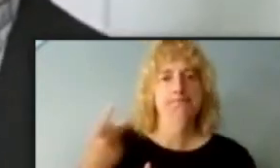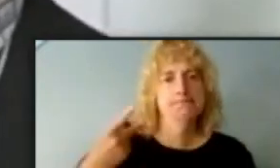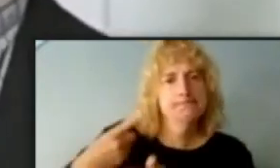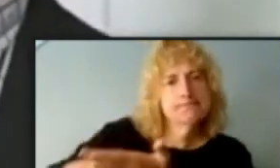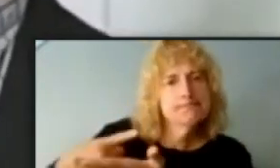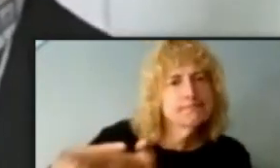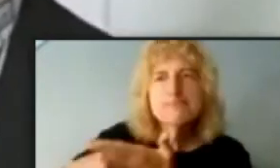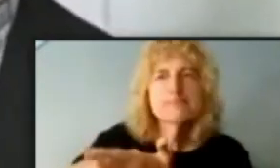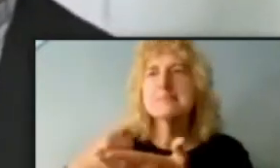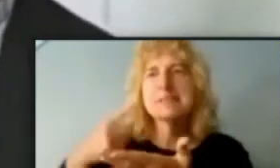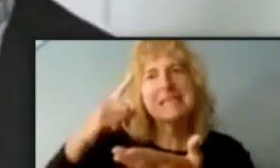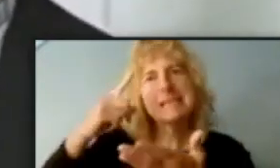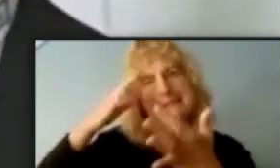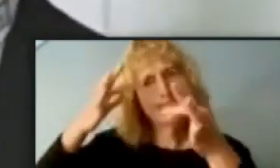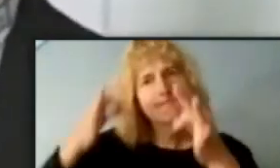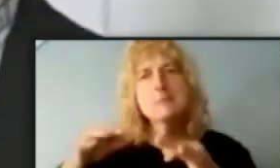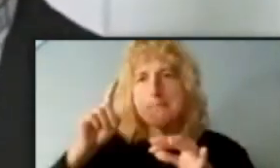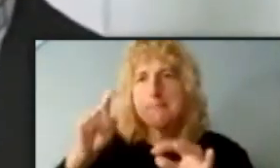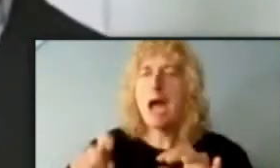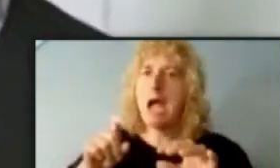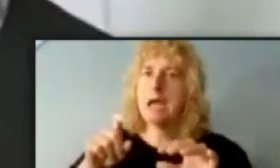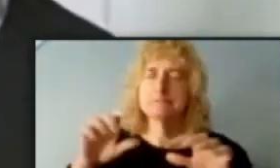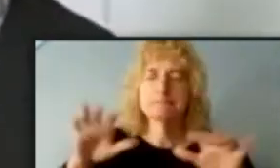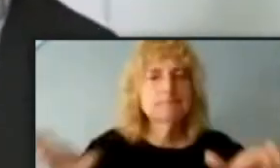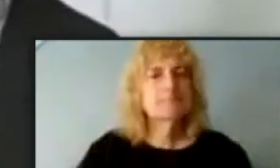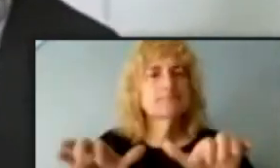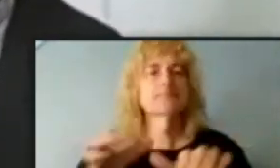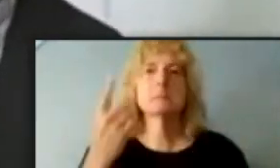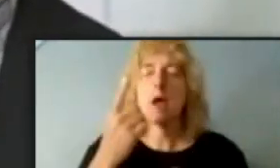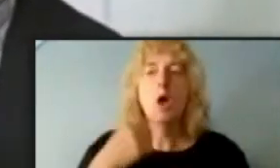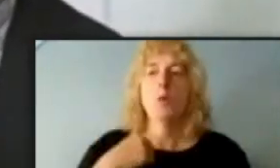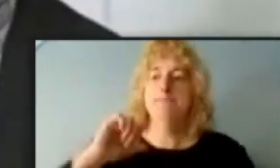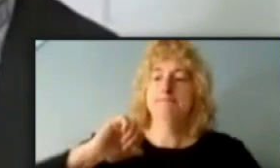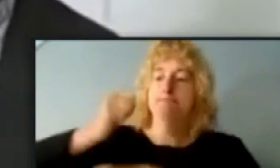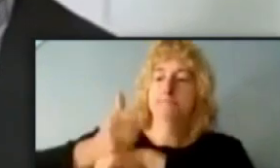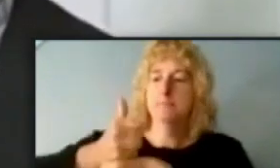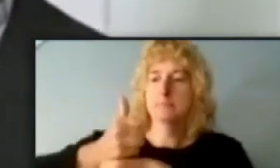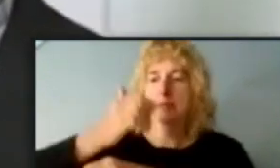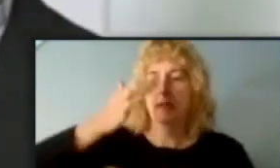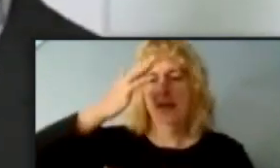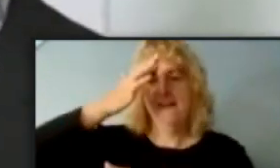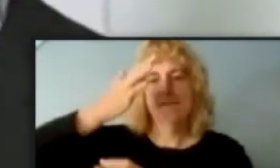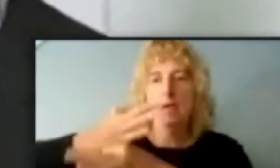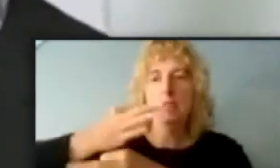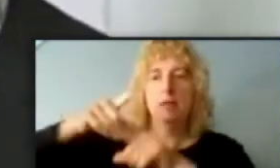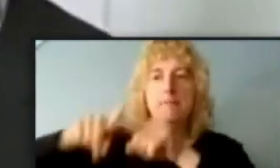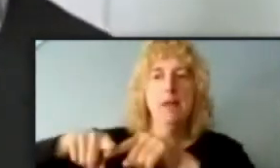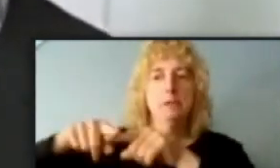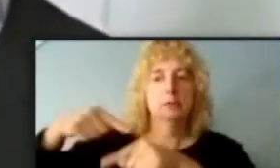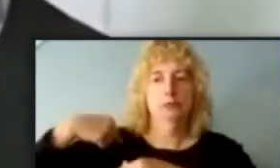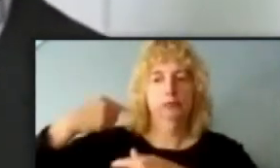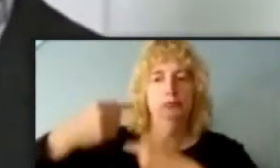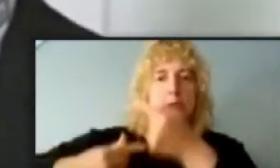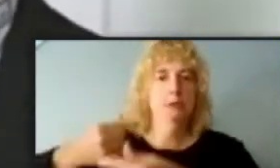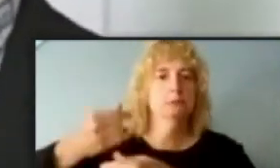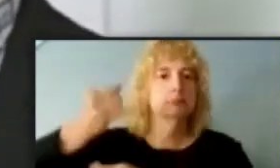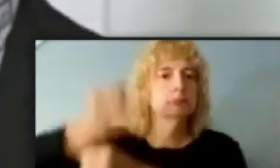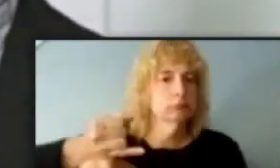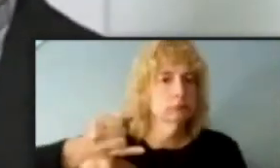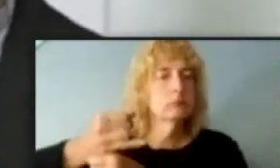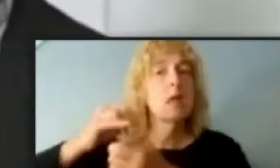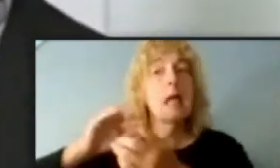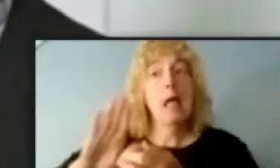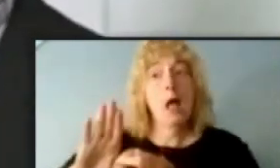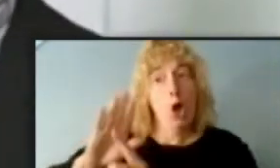Faith-Based Genetic Research Institute, which has as its principal mission to bridge